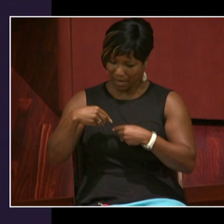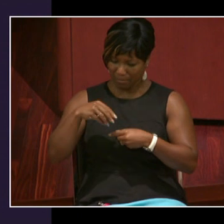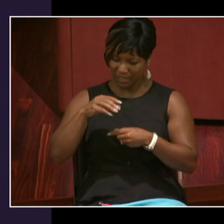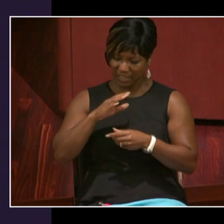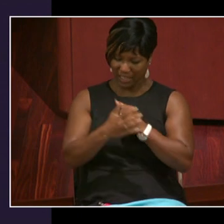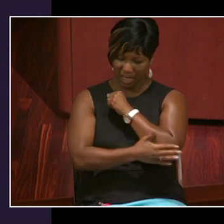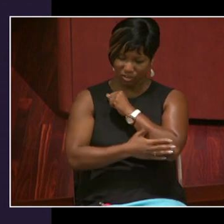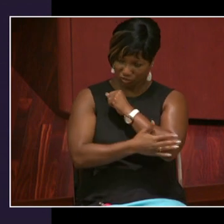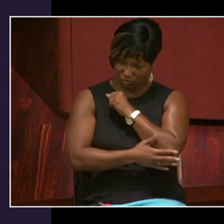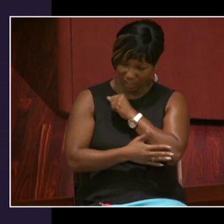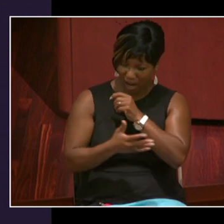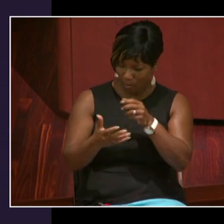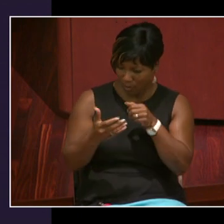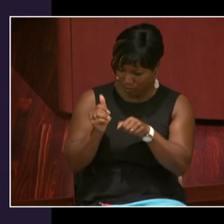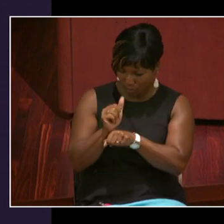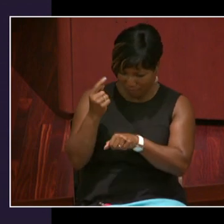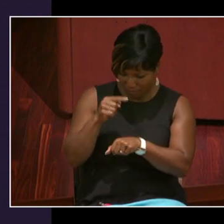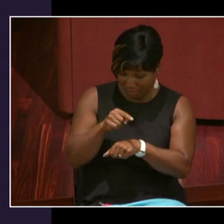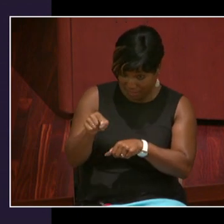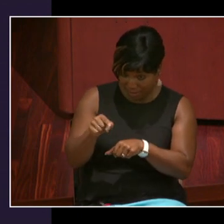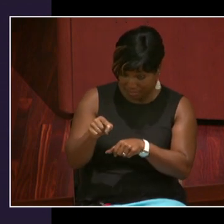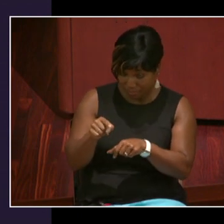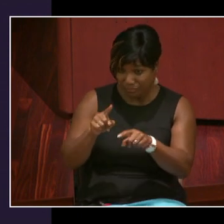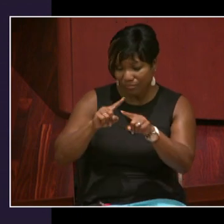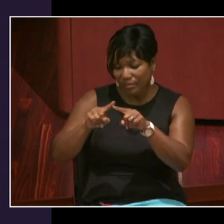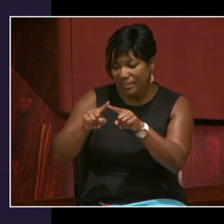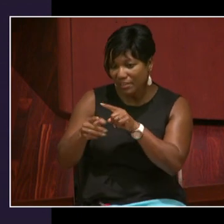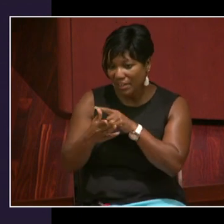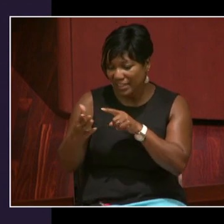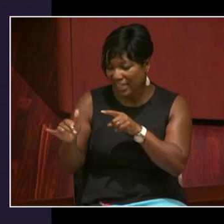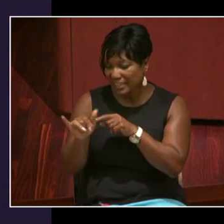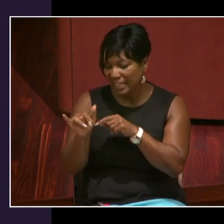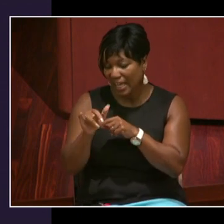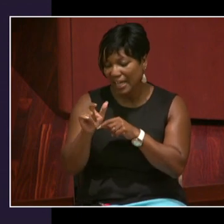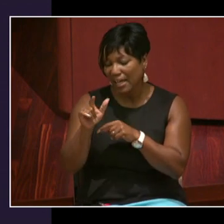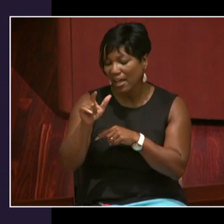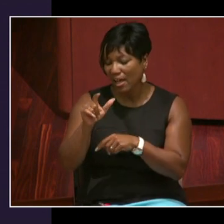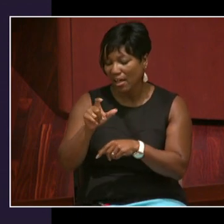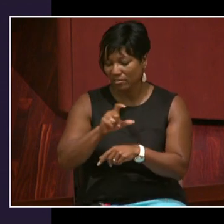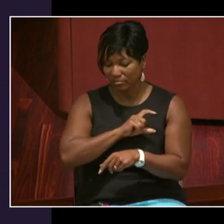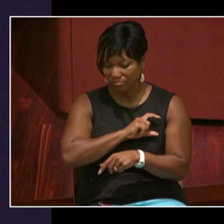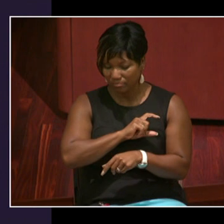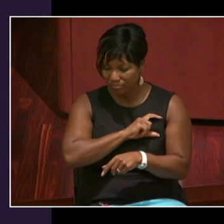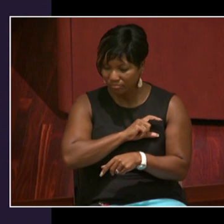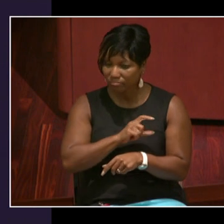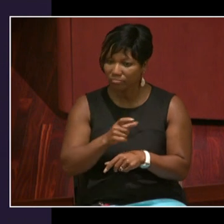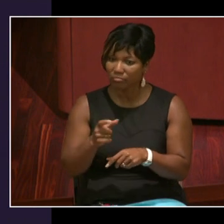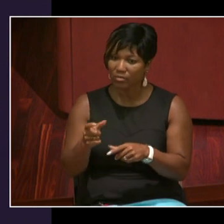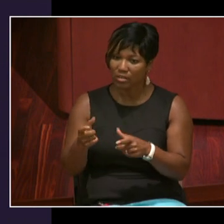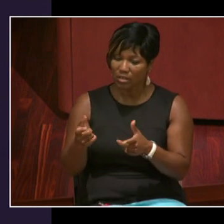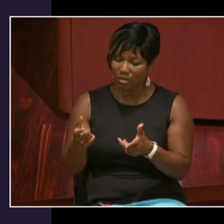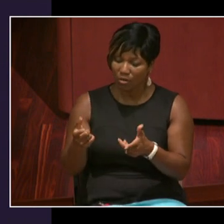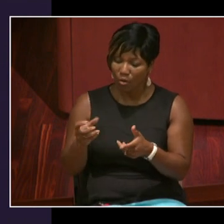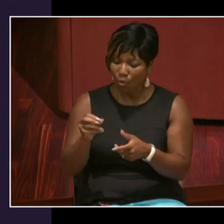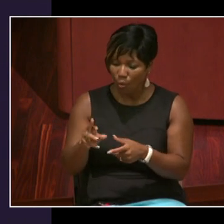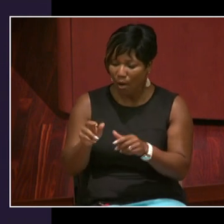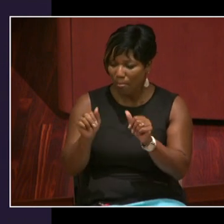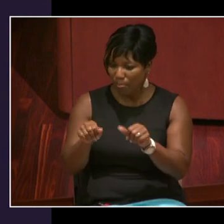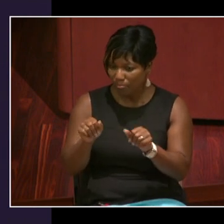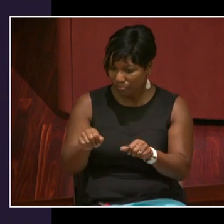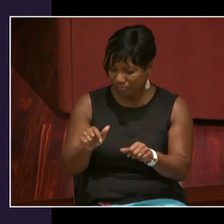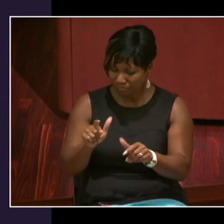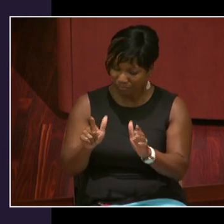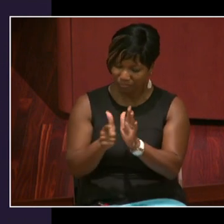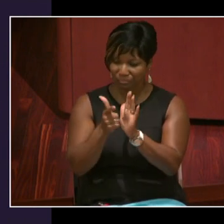behalf. And also to things such as law enforcement investigations, which were brought against aliens for possible